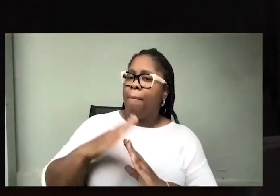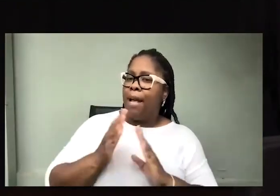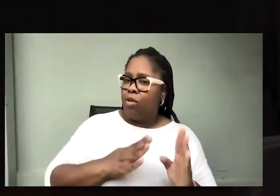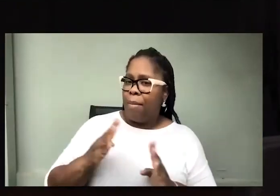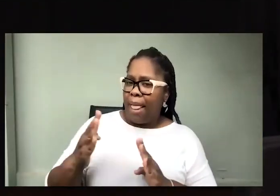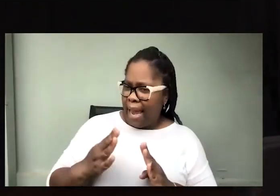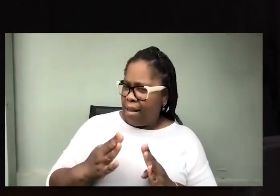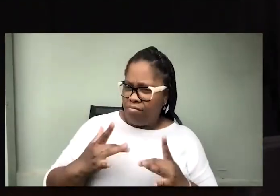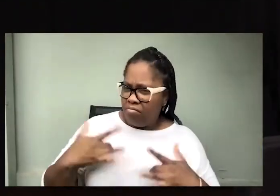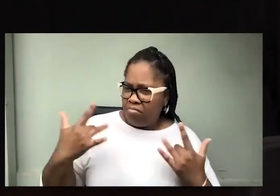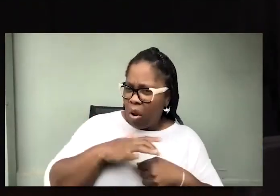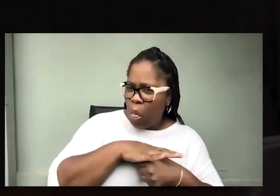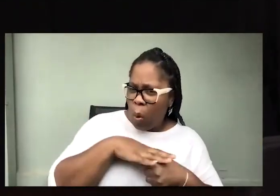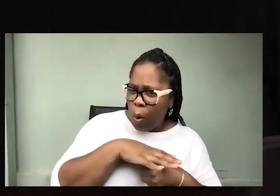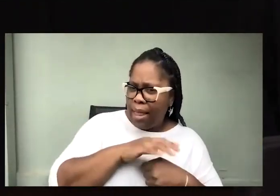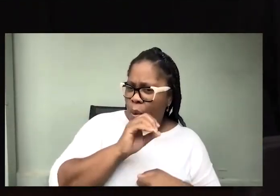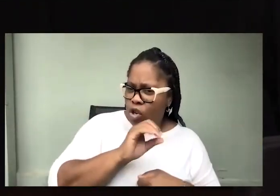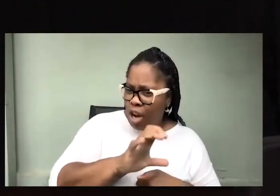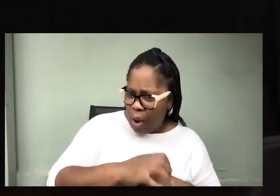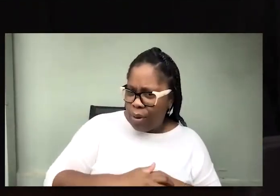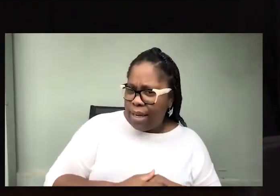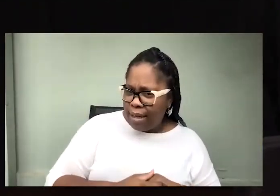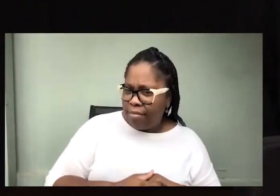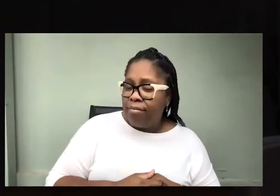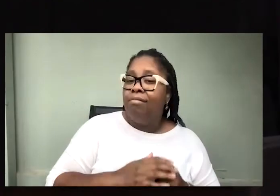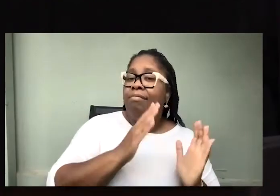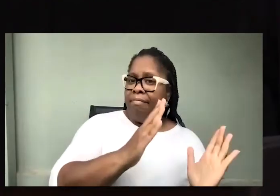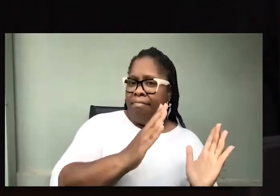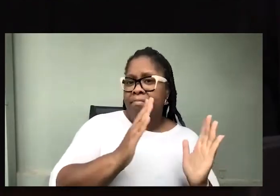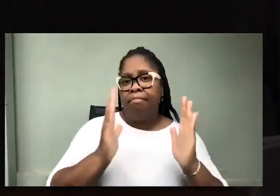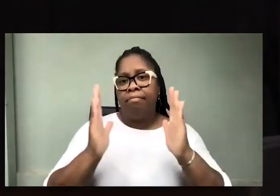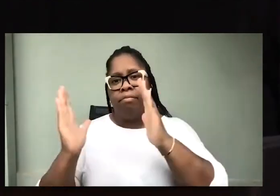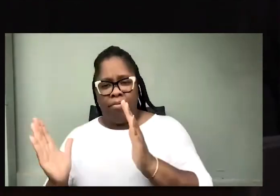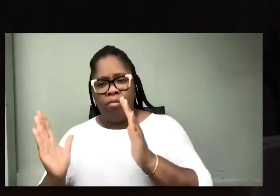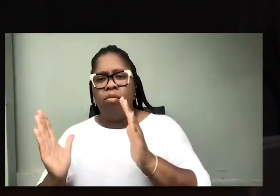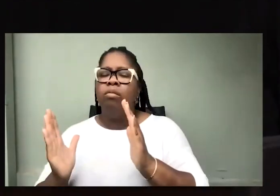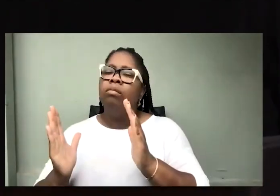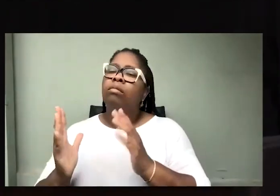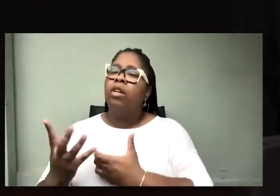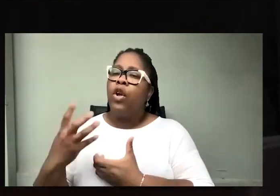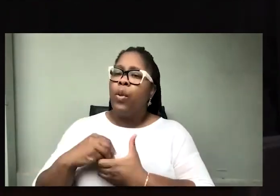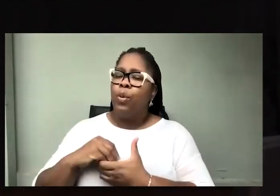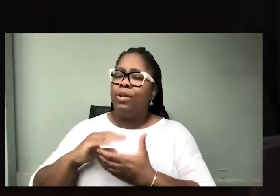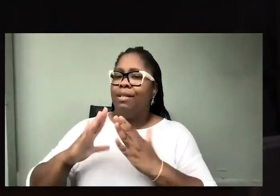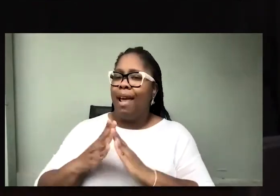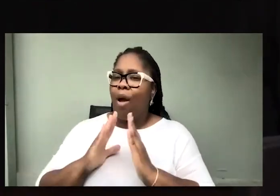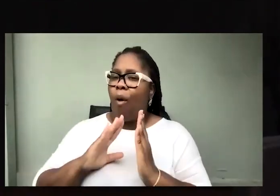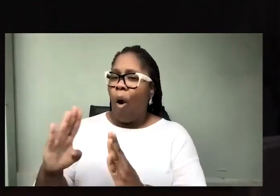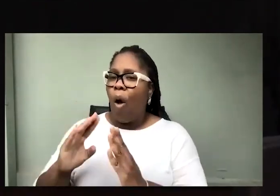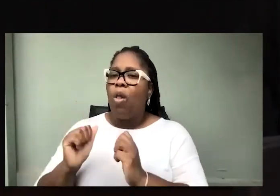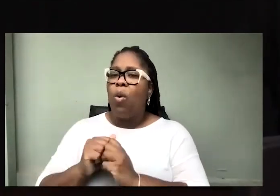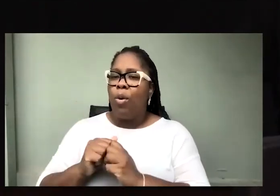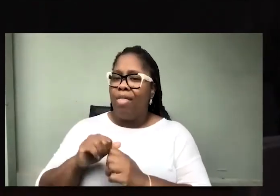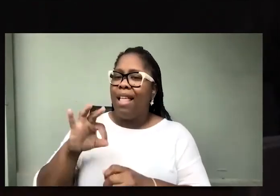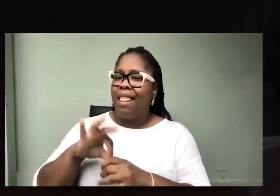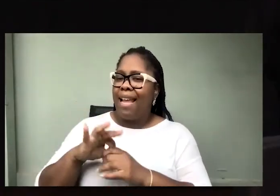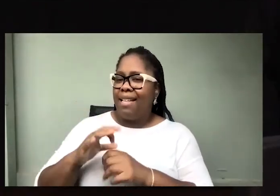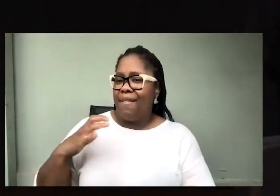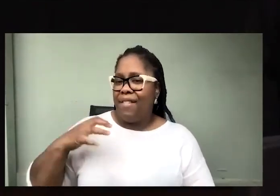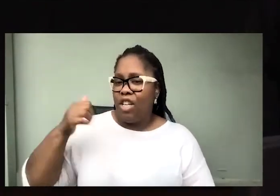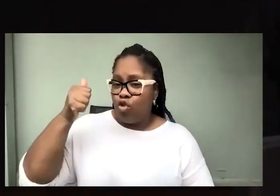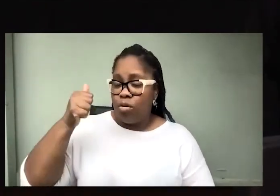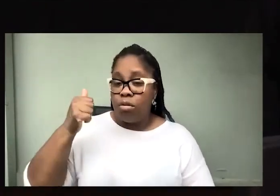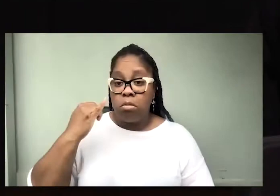at the local level in Orange County. The second half of our event will consist of a town hall with the elected officials. Now, if you